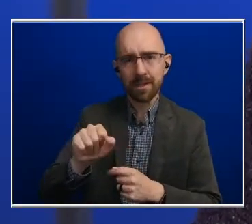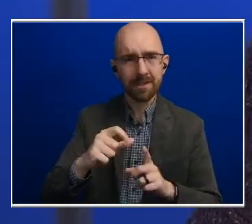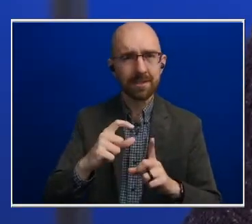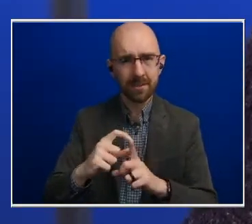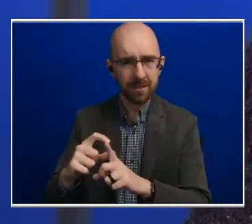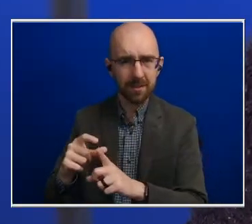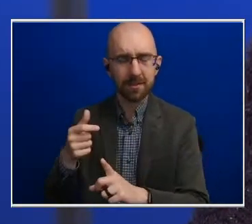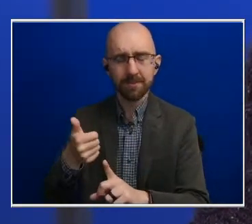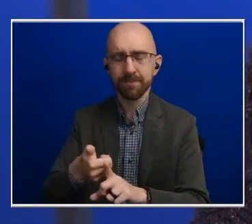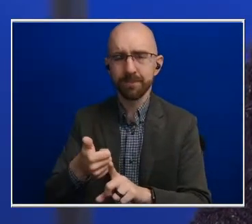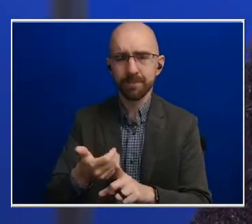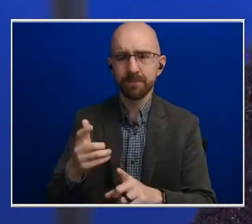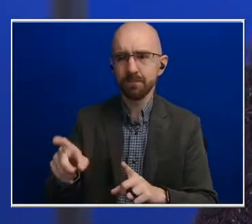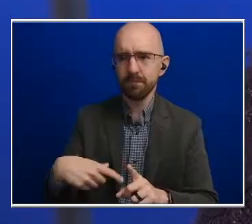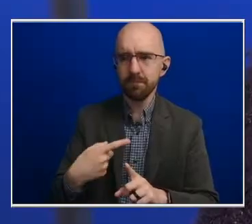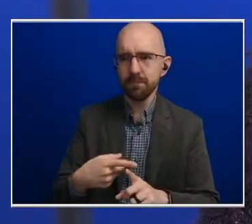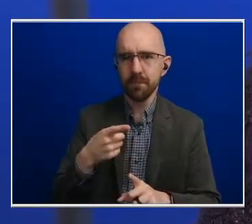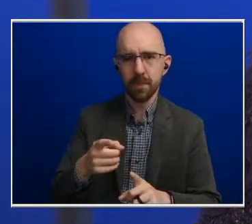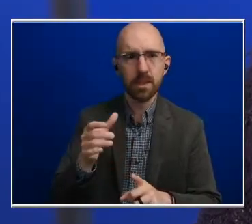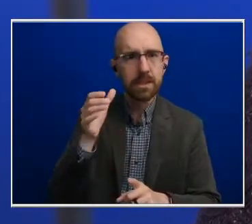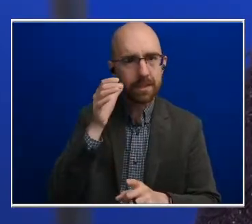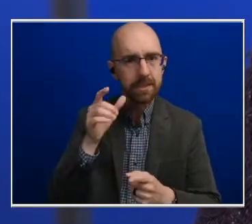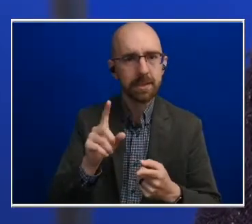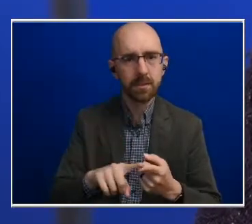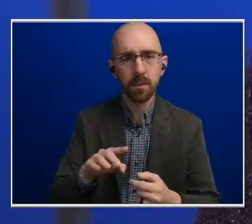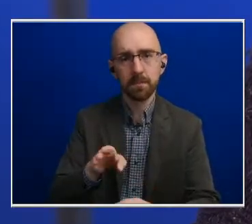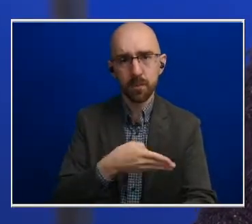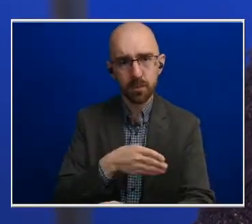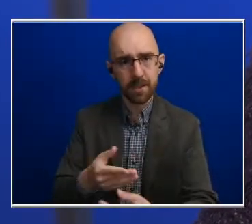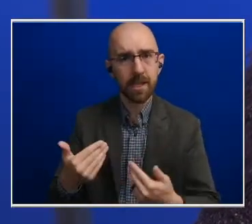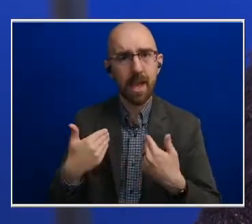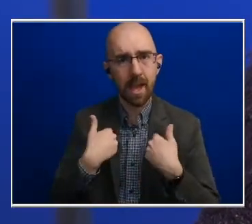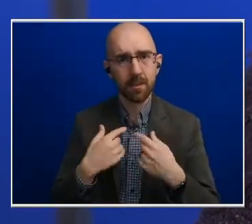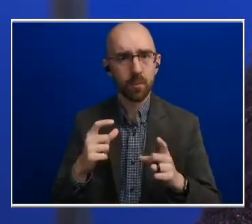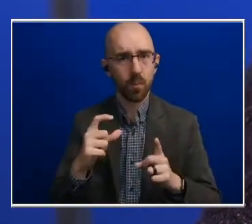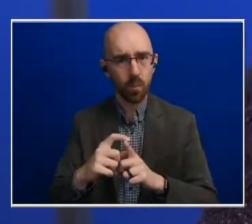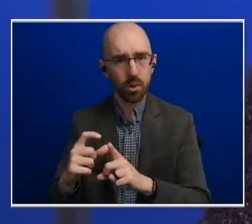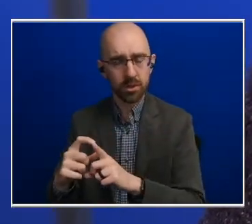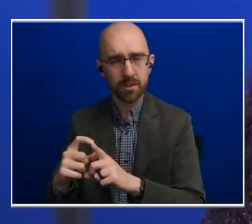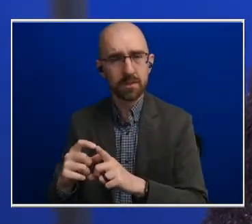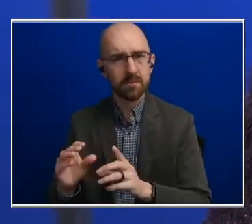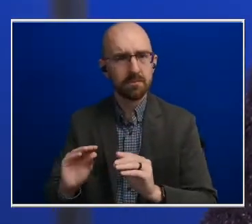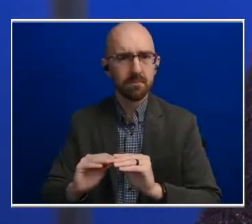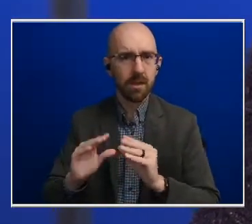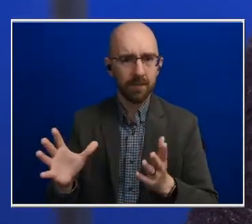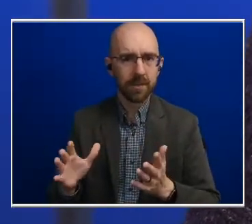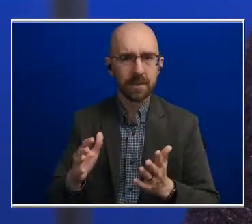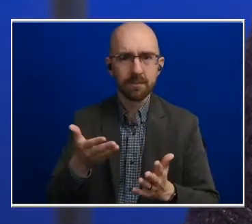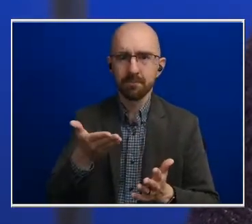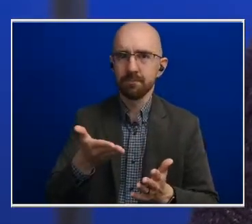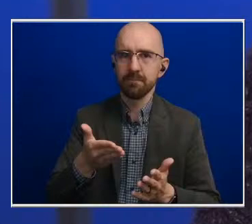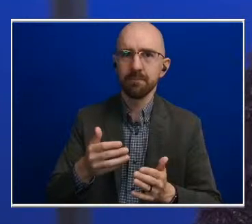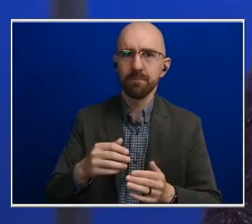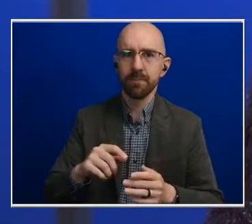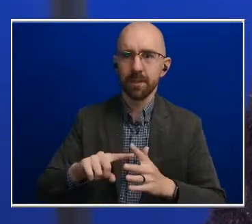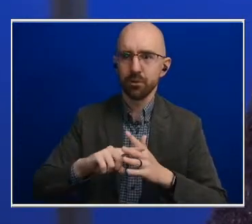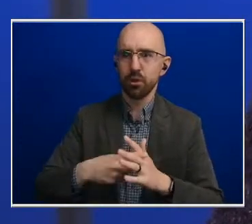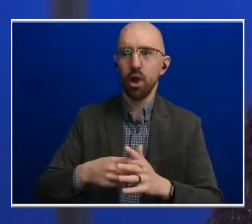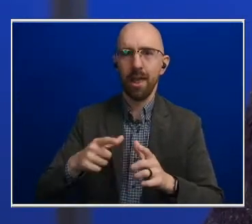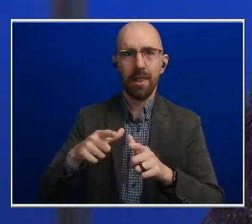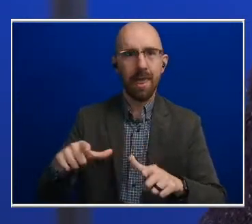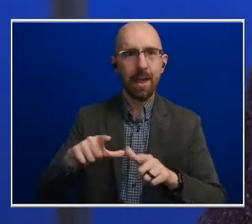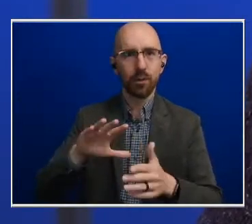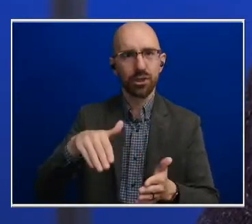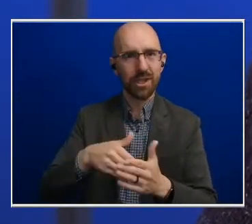you're listening to music that has words, obviously it is activating language centers in your brain, but